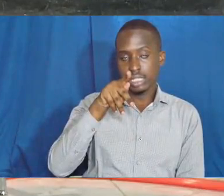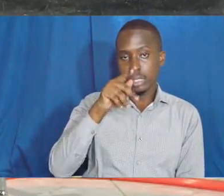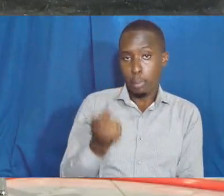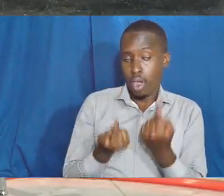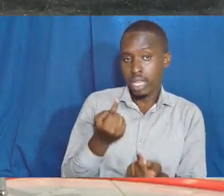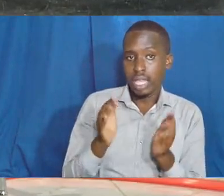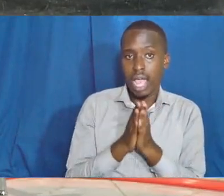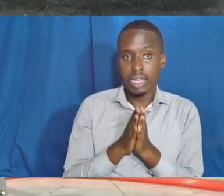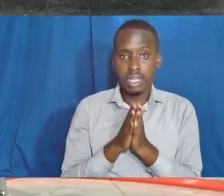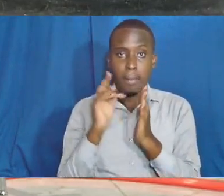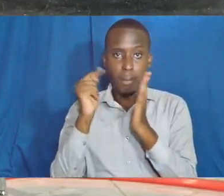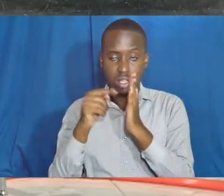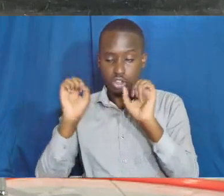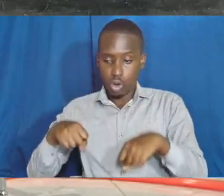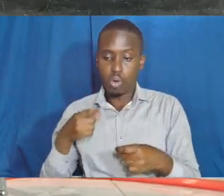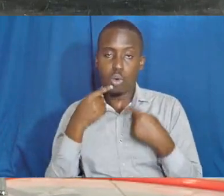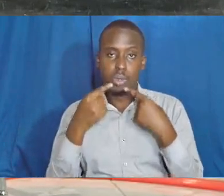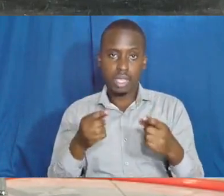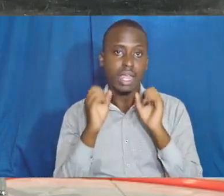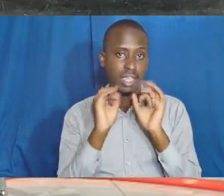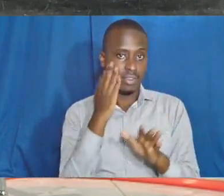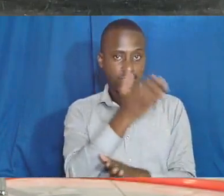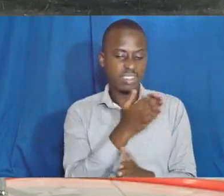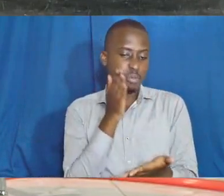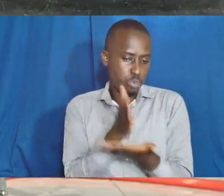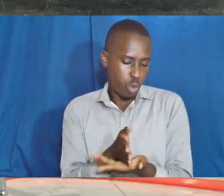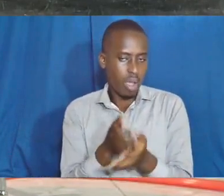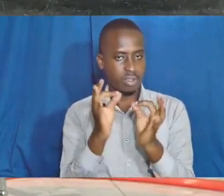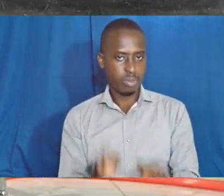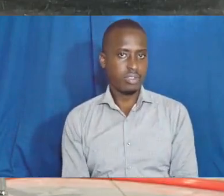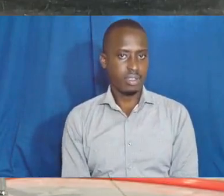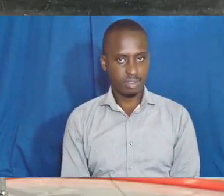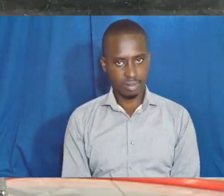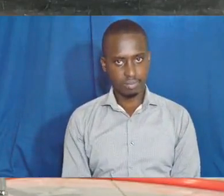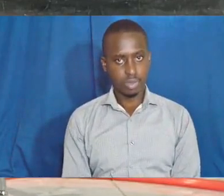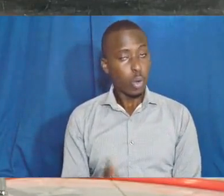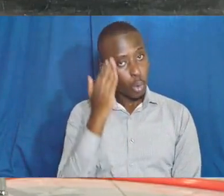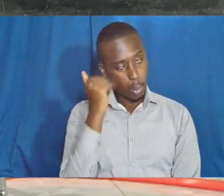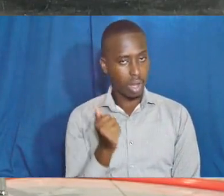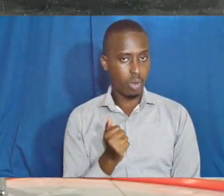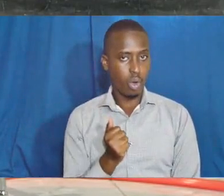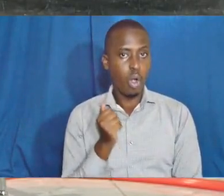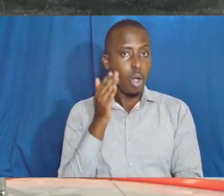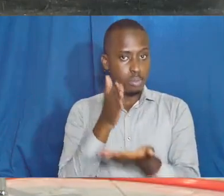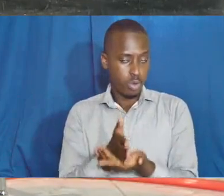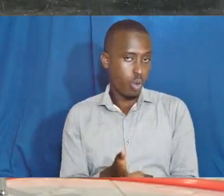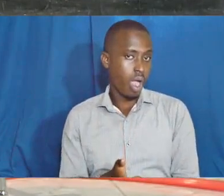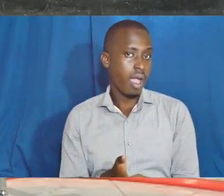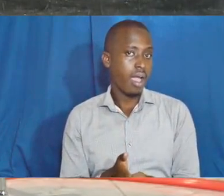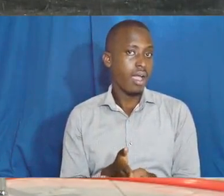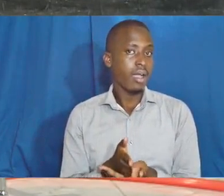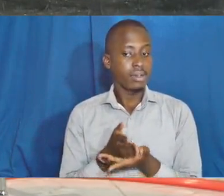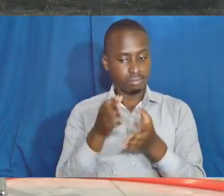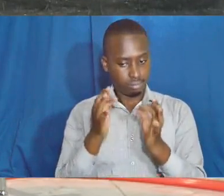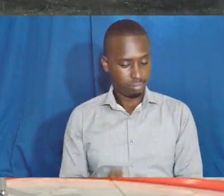the ones that can tell you that this is a pure substance. Because pure substances